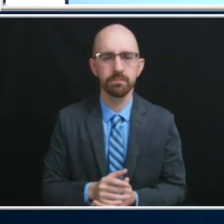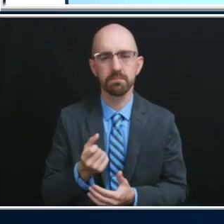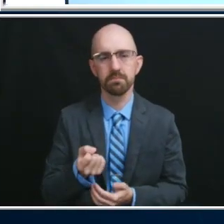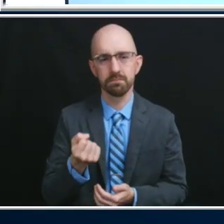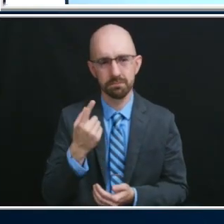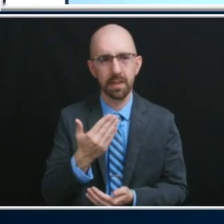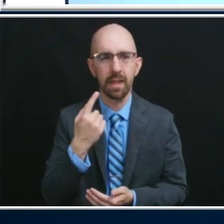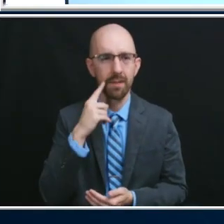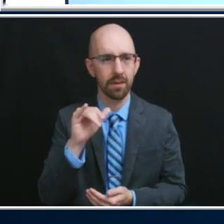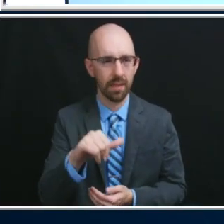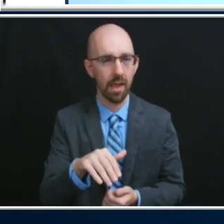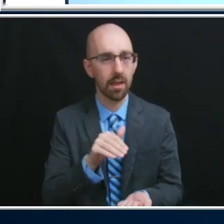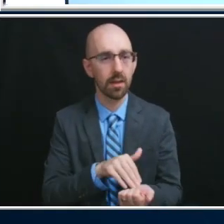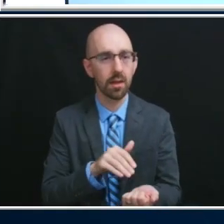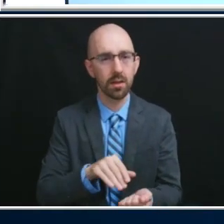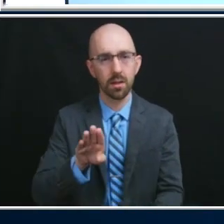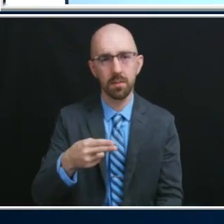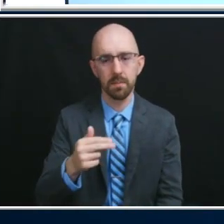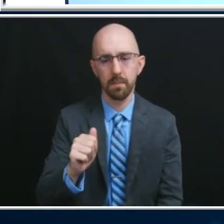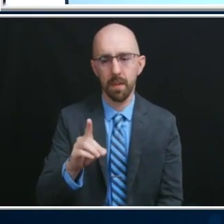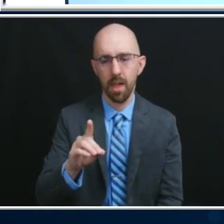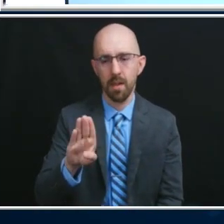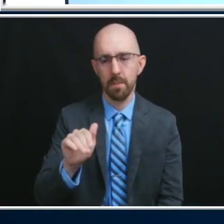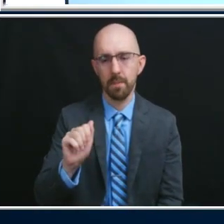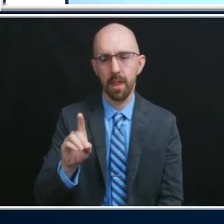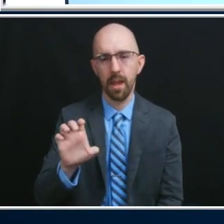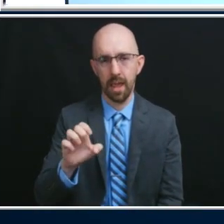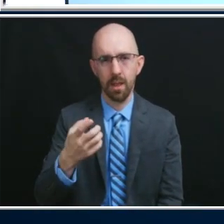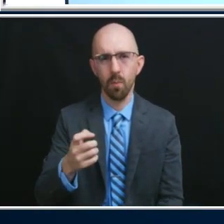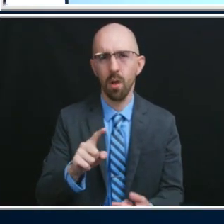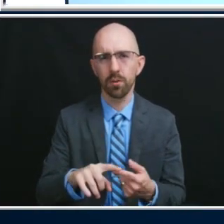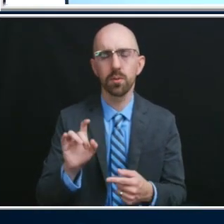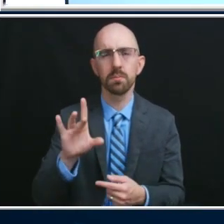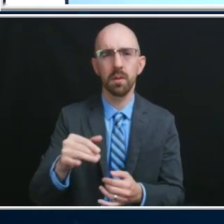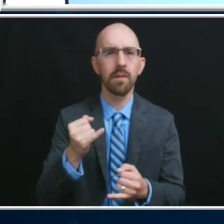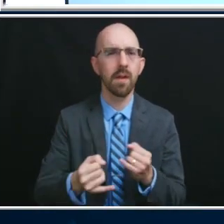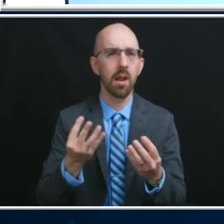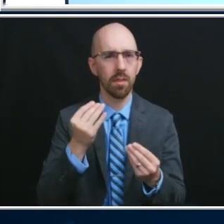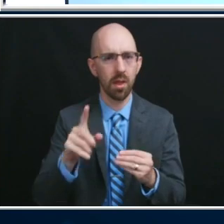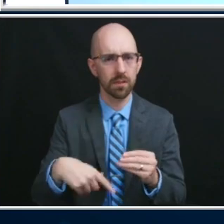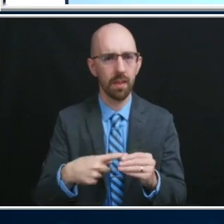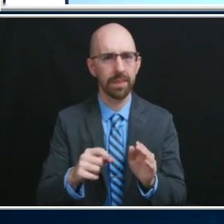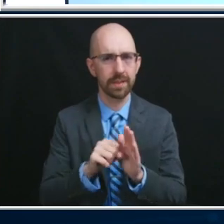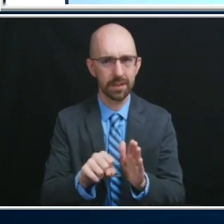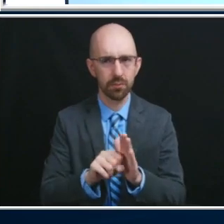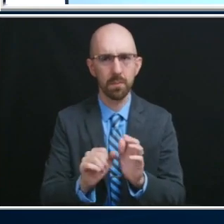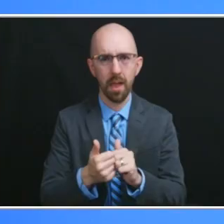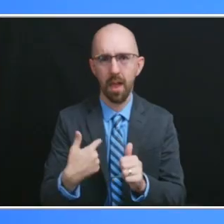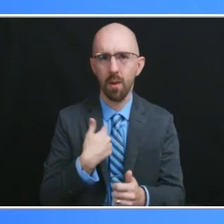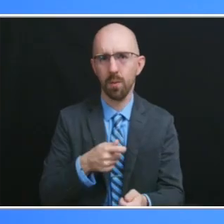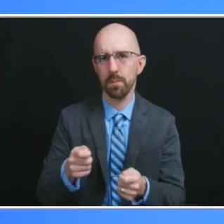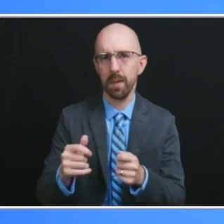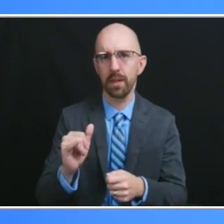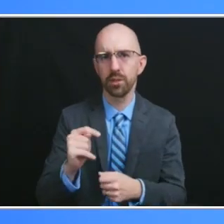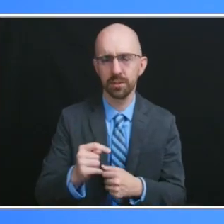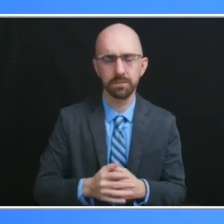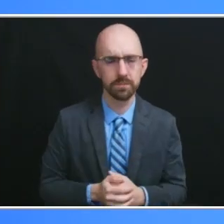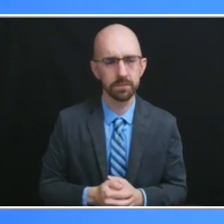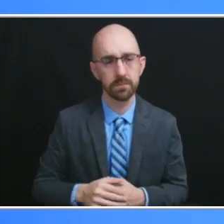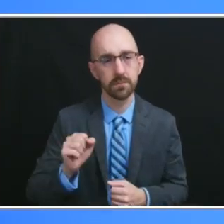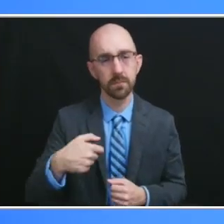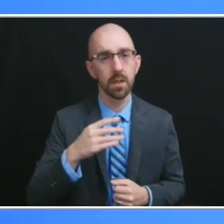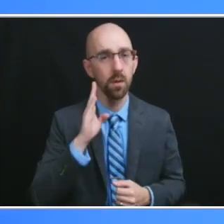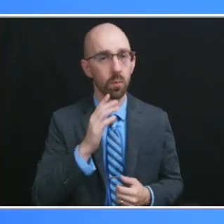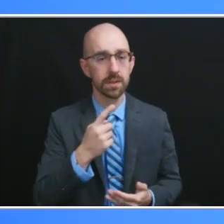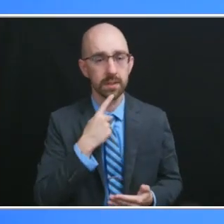Dr. Babade, what about a final thought? What do you want people at home to know about this syndrome and how we're managing it? Yeah, I would say that